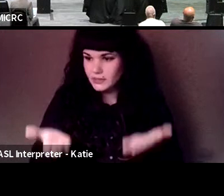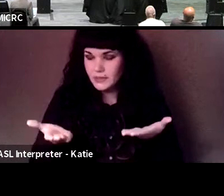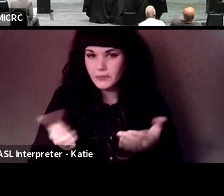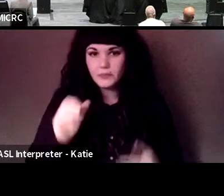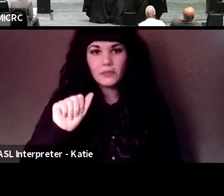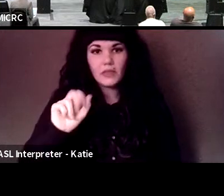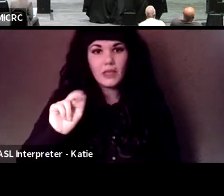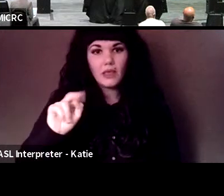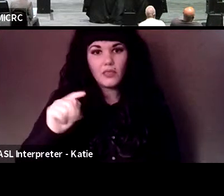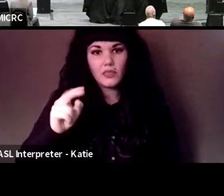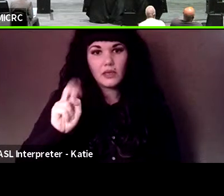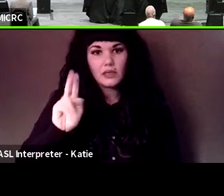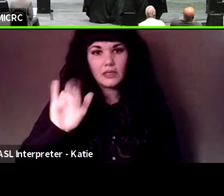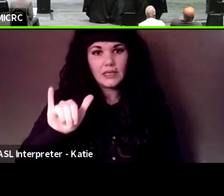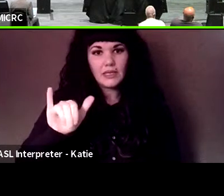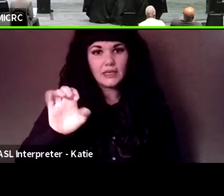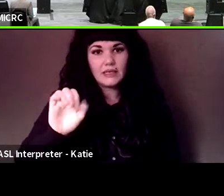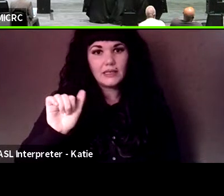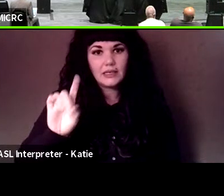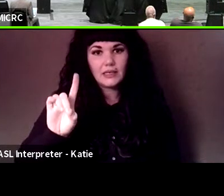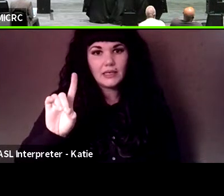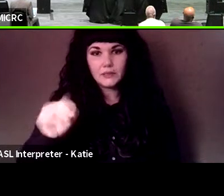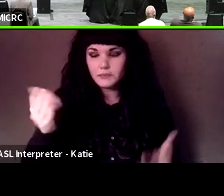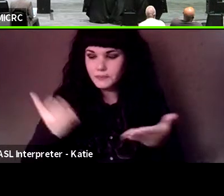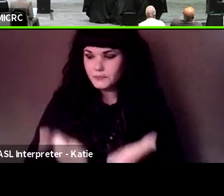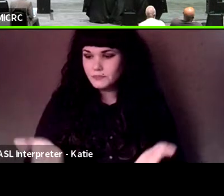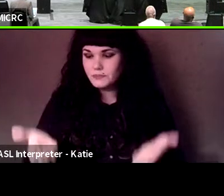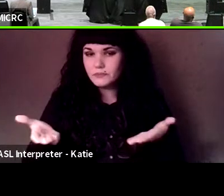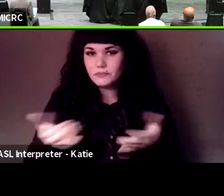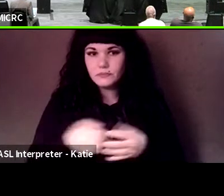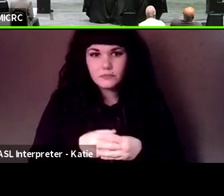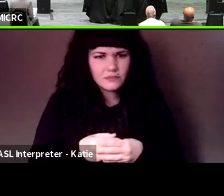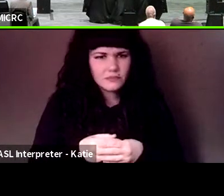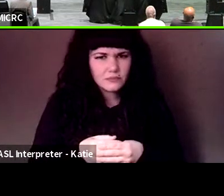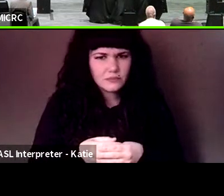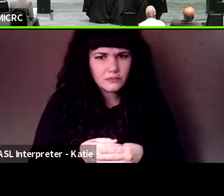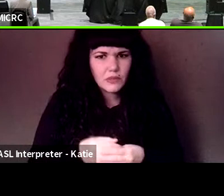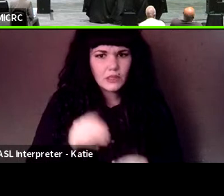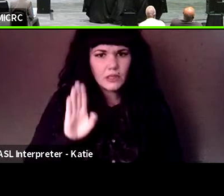Anthony Eid. Present. Kellum.